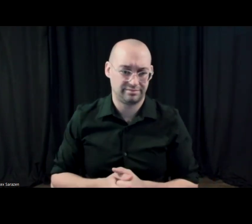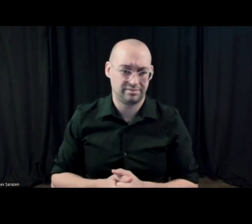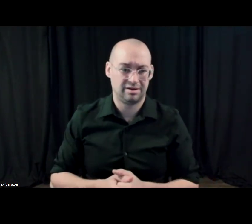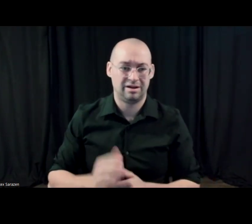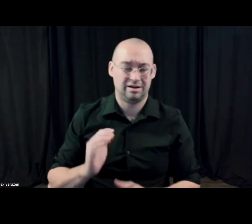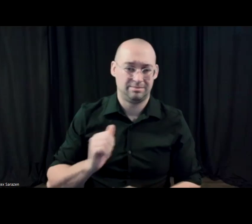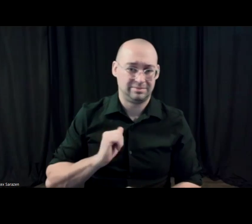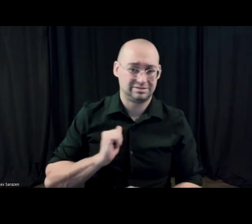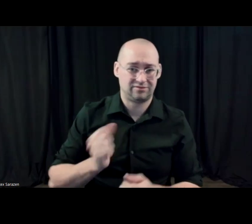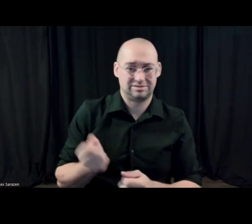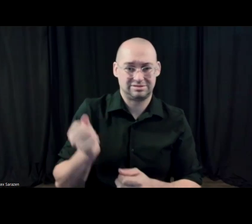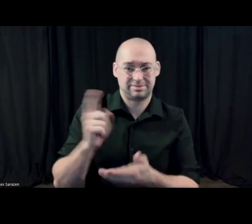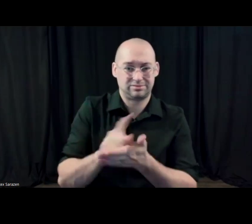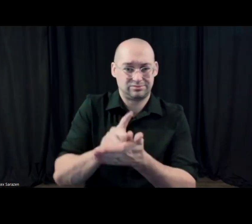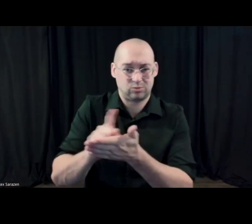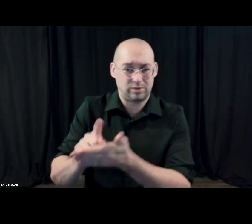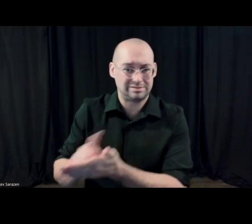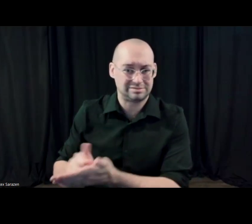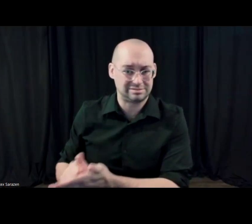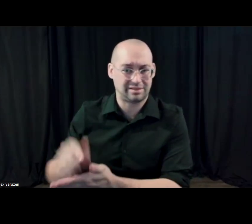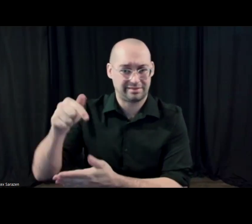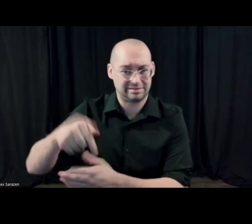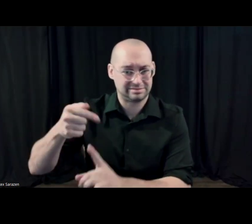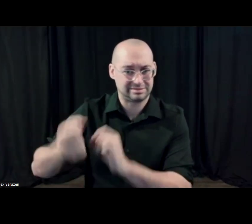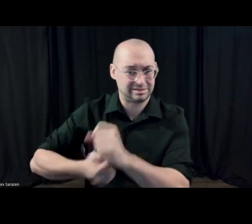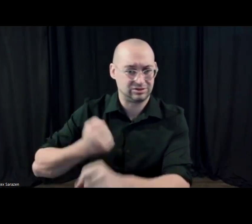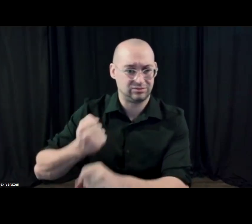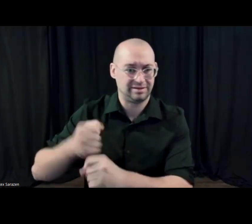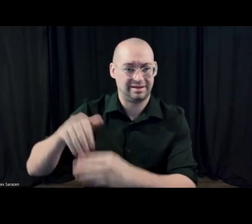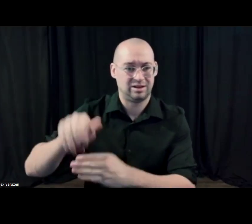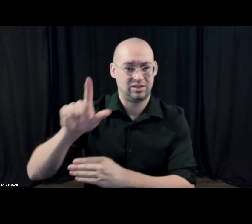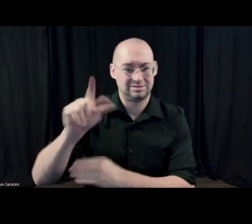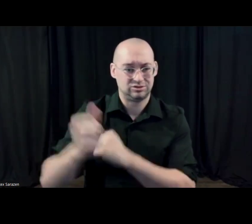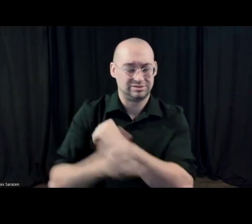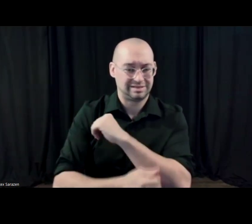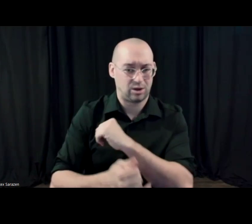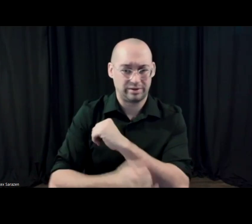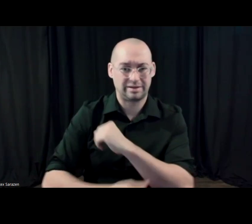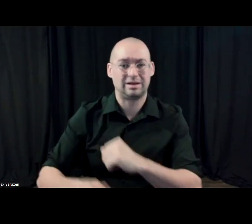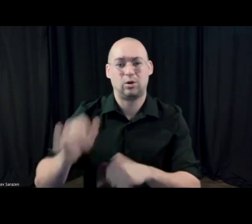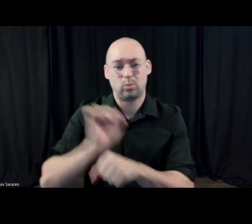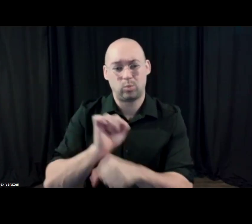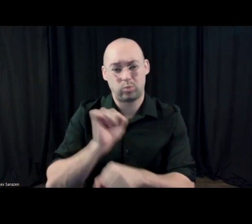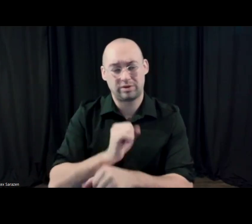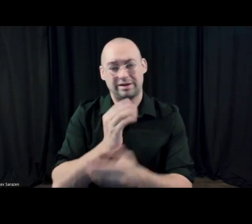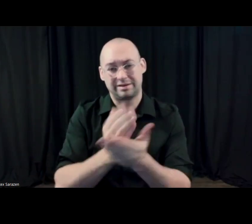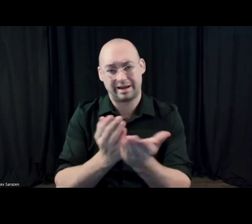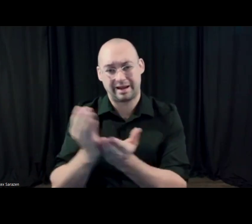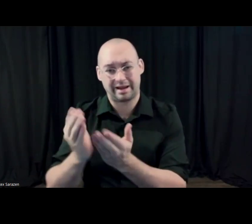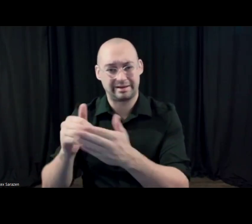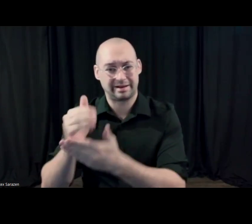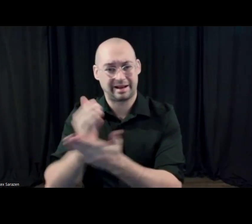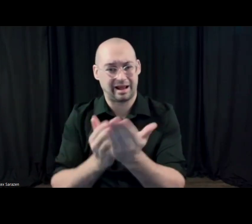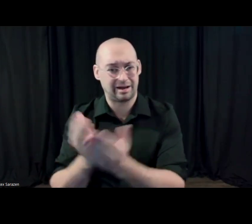weeks of this year in Los Angeles County, really working hand in hand with the community to better understand just